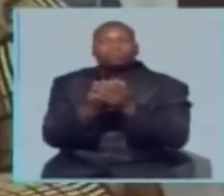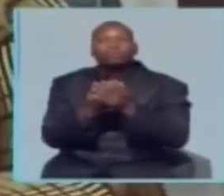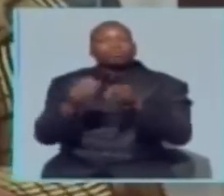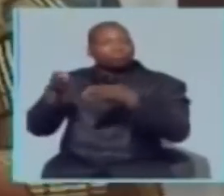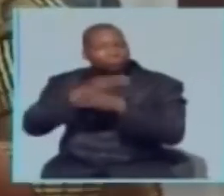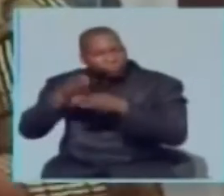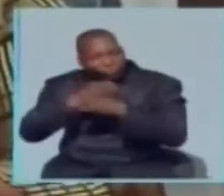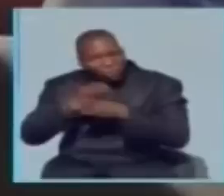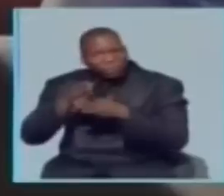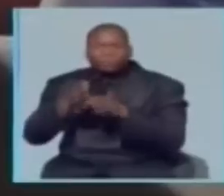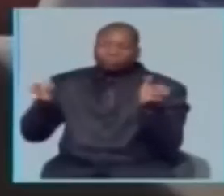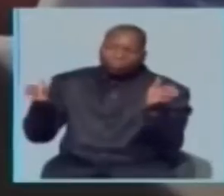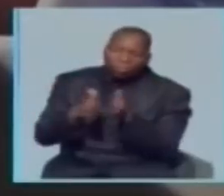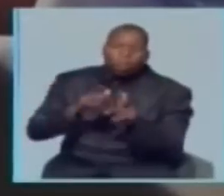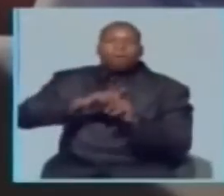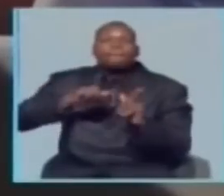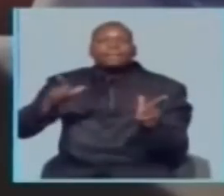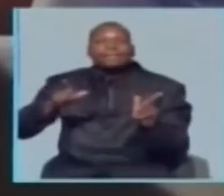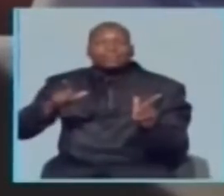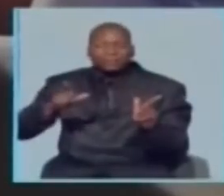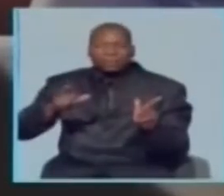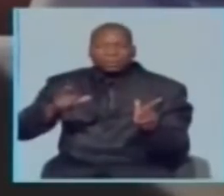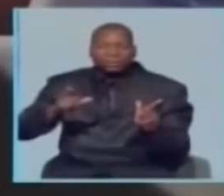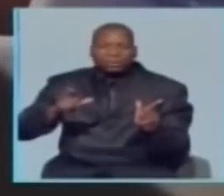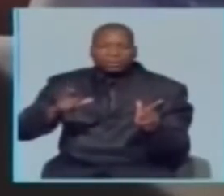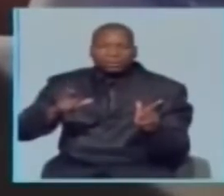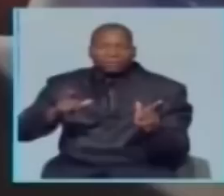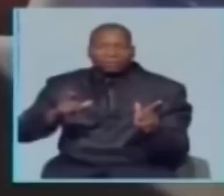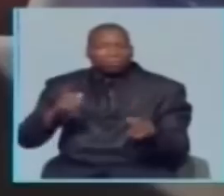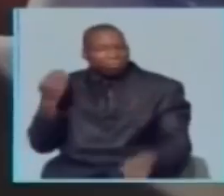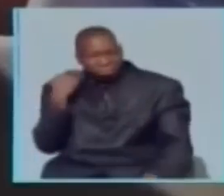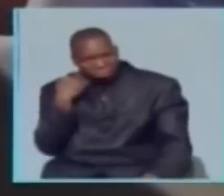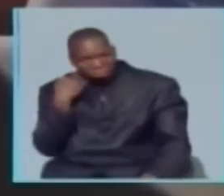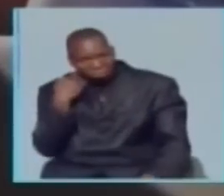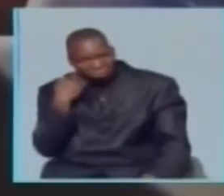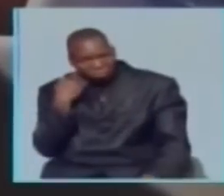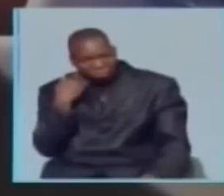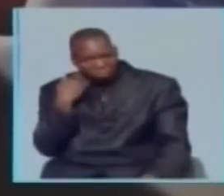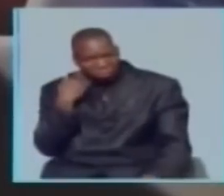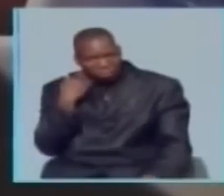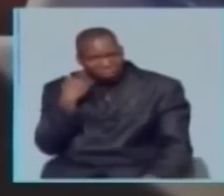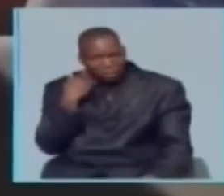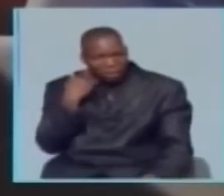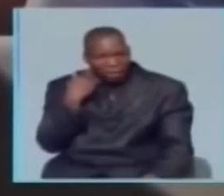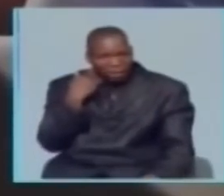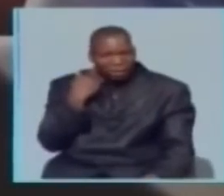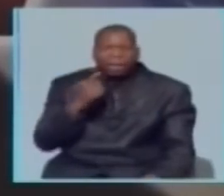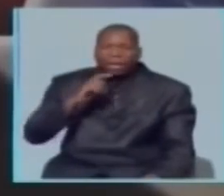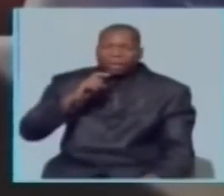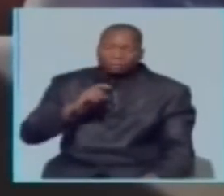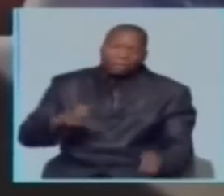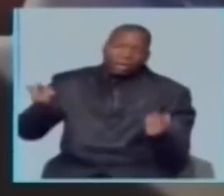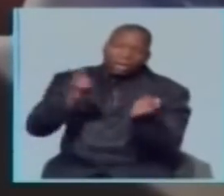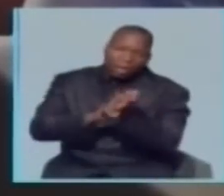small businesses, big businesses. I think at no time have we been called to be patriotic. And I think I repeat